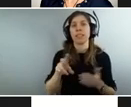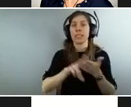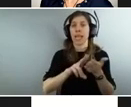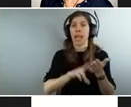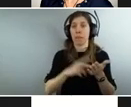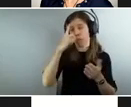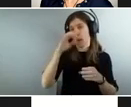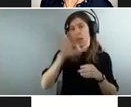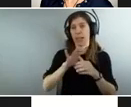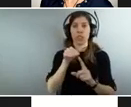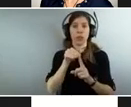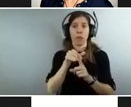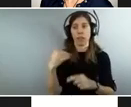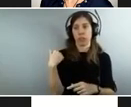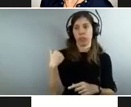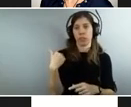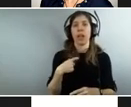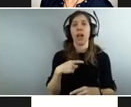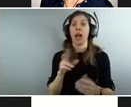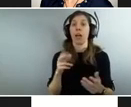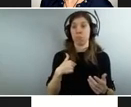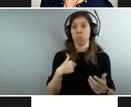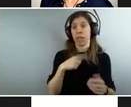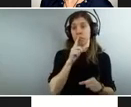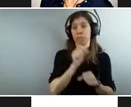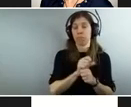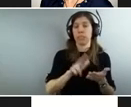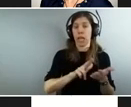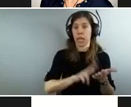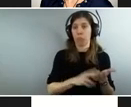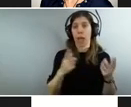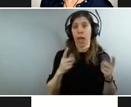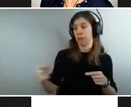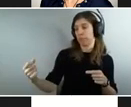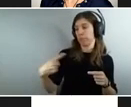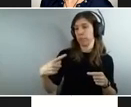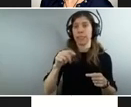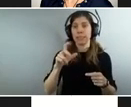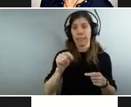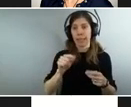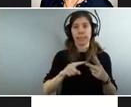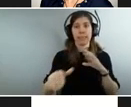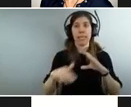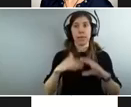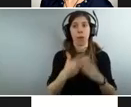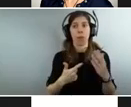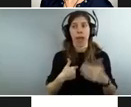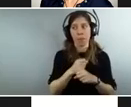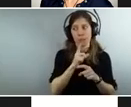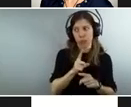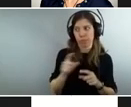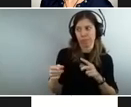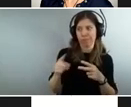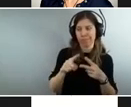am signed up for this service through Maricopa County, and I actually get both text and email because I wanted to make sure that my